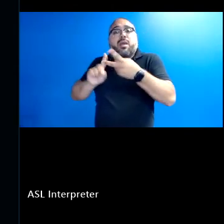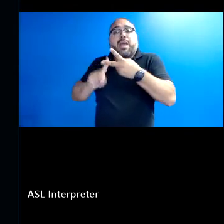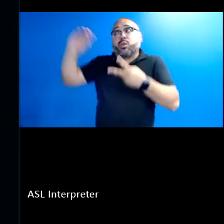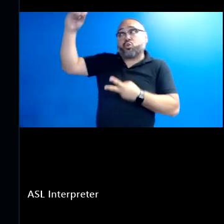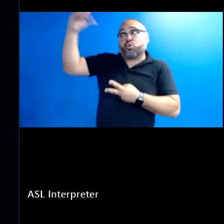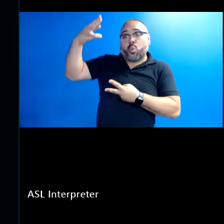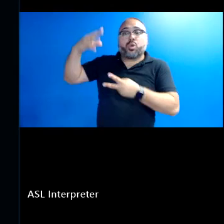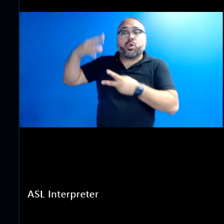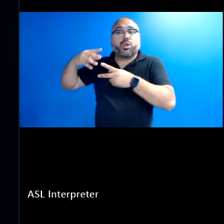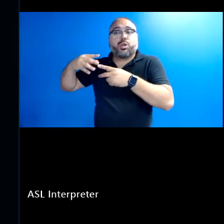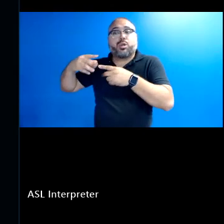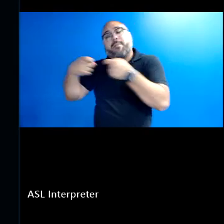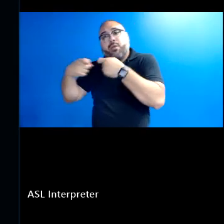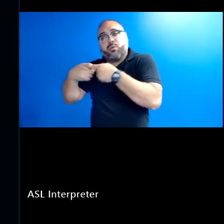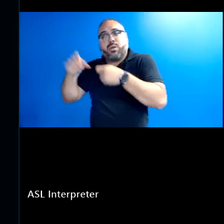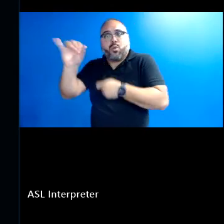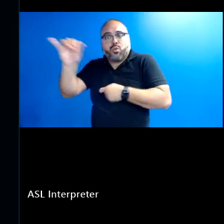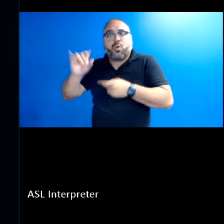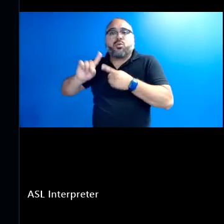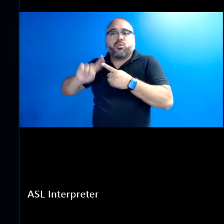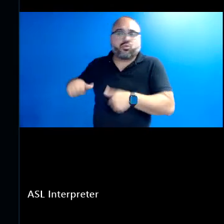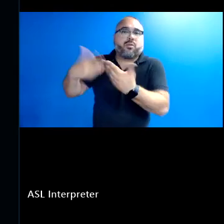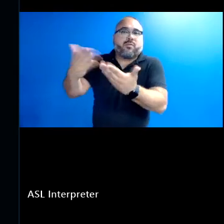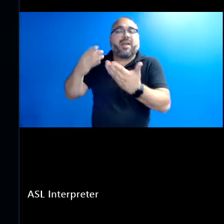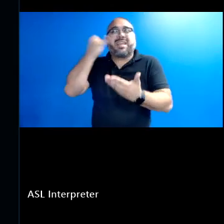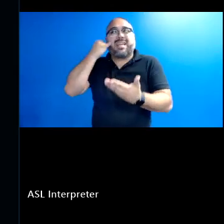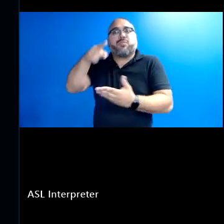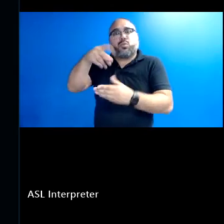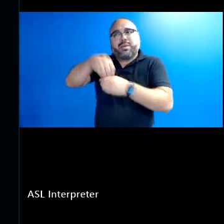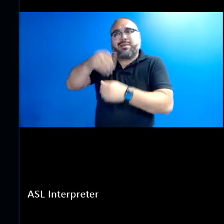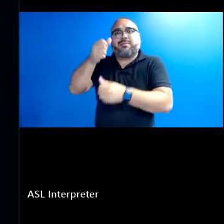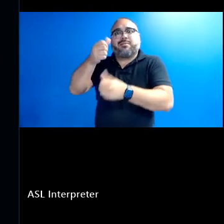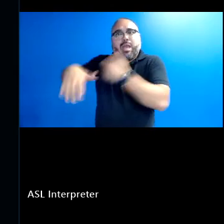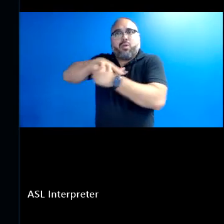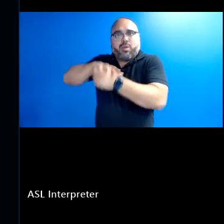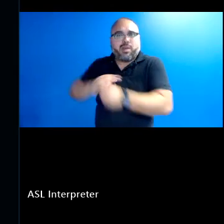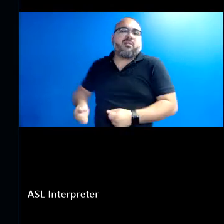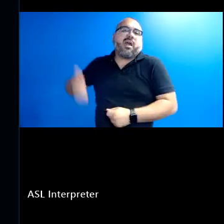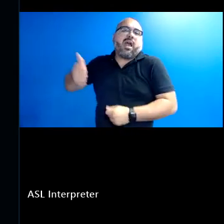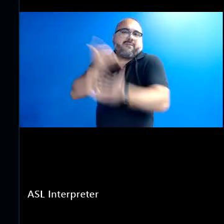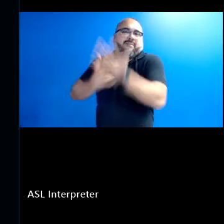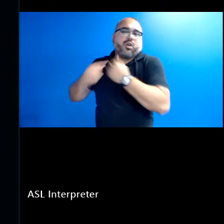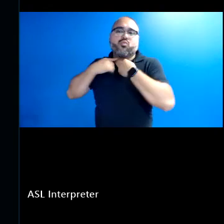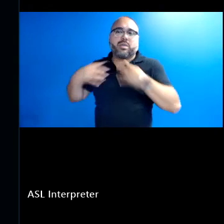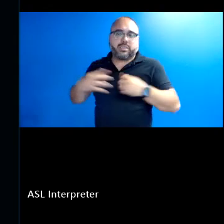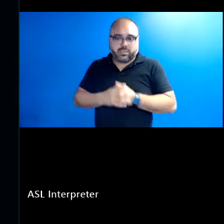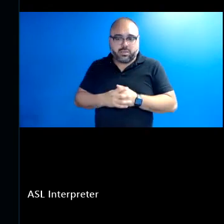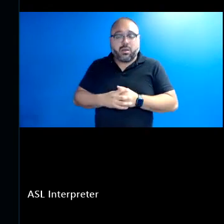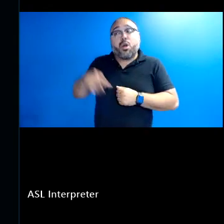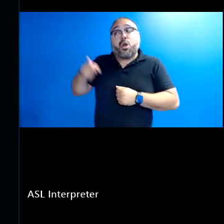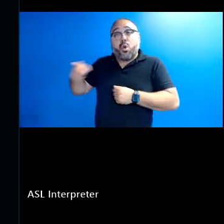Medical Baseline Program that reside in a high fire risk area. And the in-event loan battery pilot loans